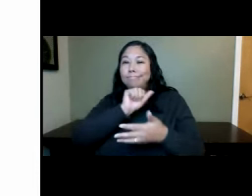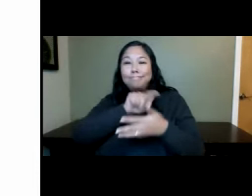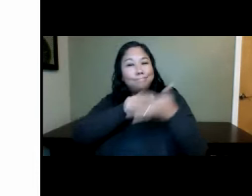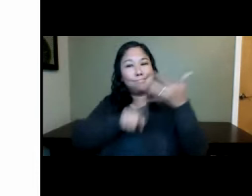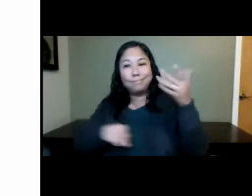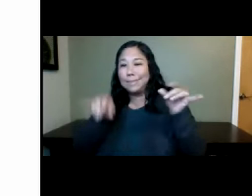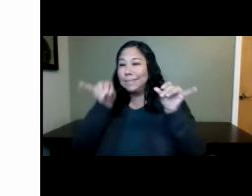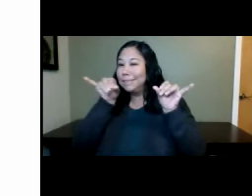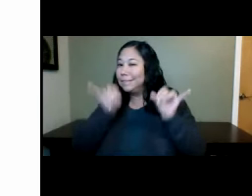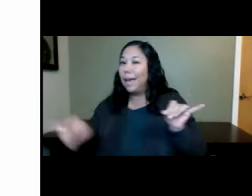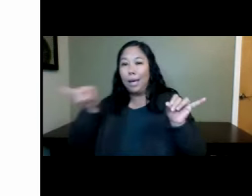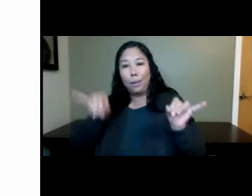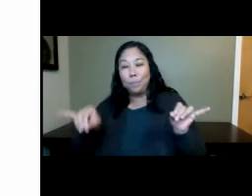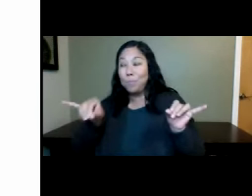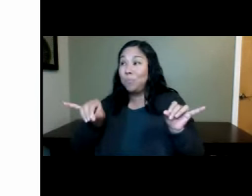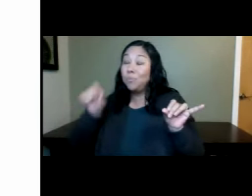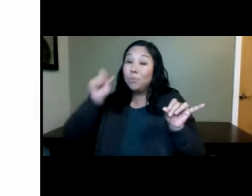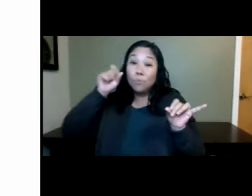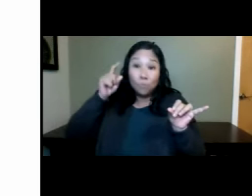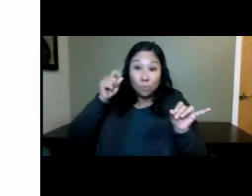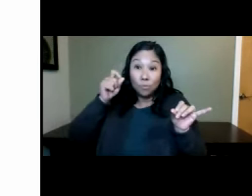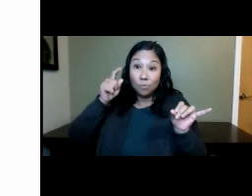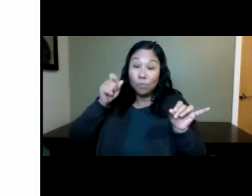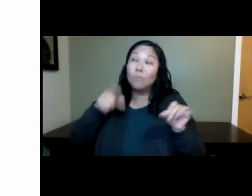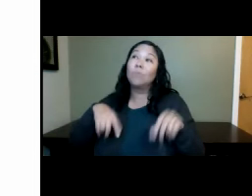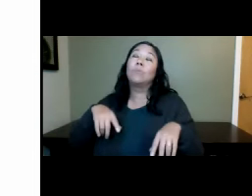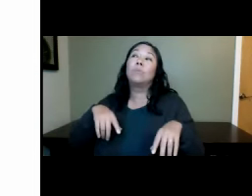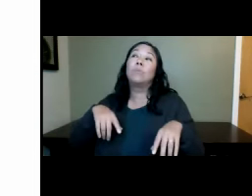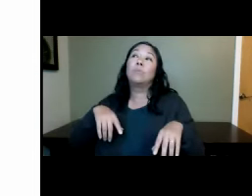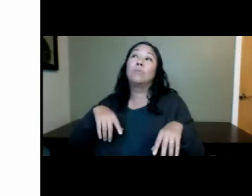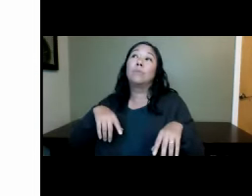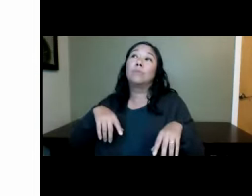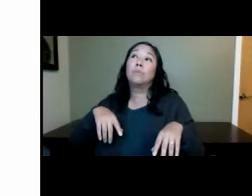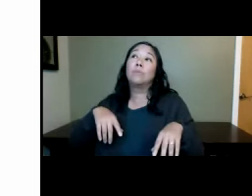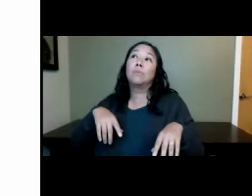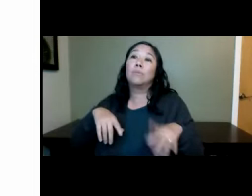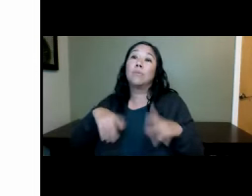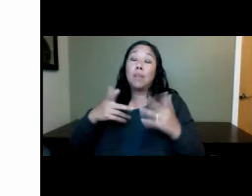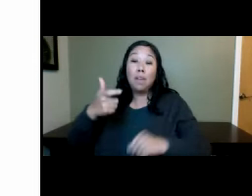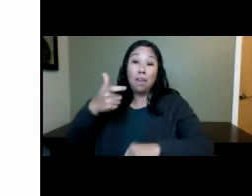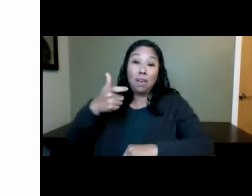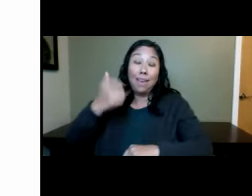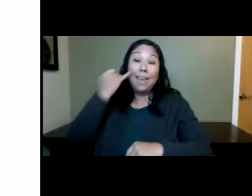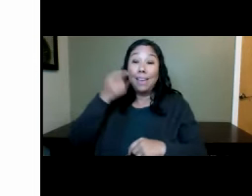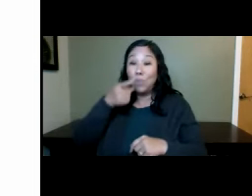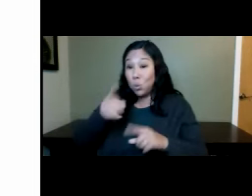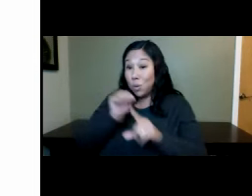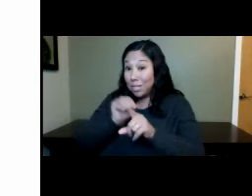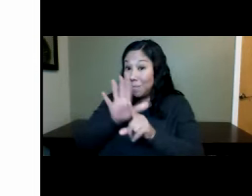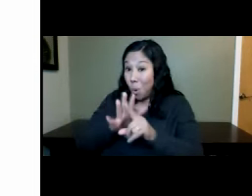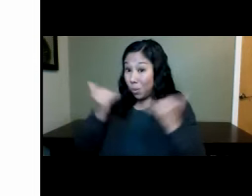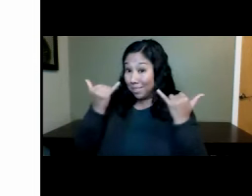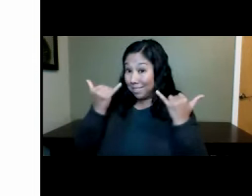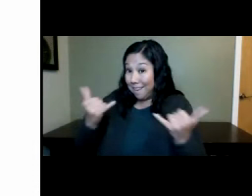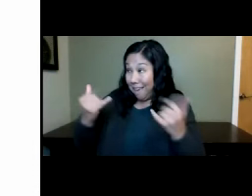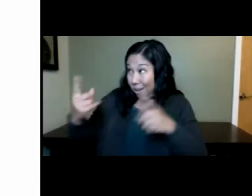really only help you if you're not already, if you haven't gotten the virus. So if you're exposed at this point, it's